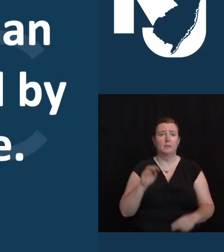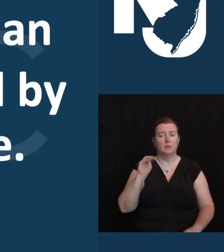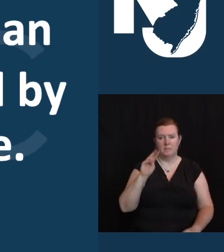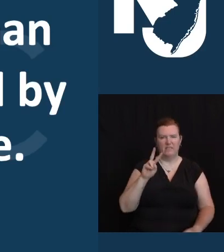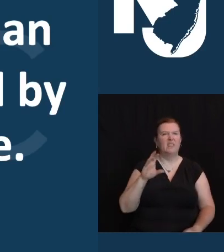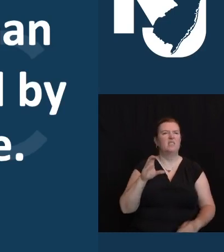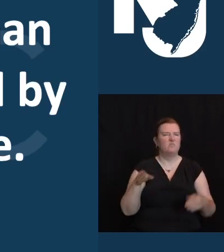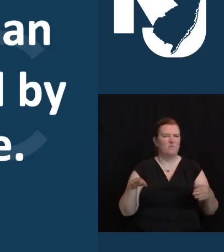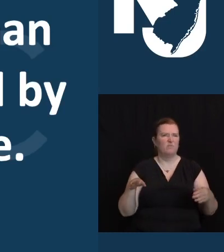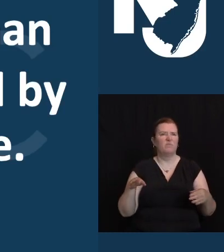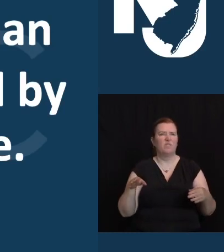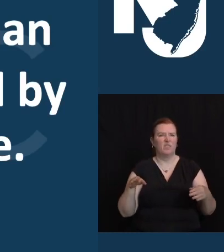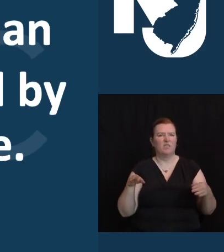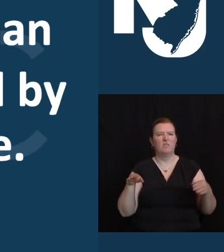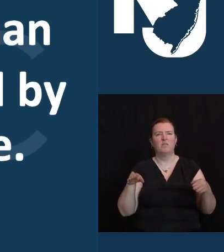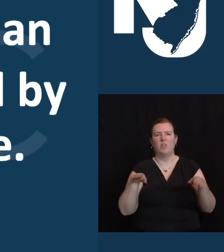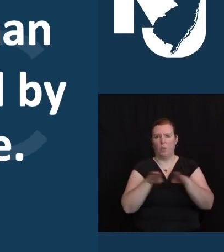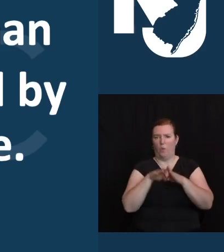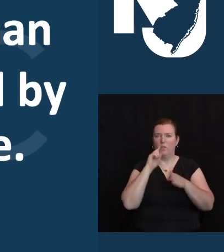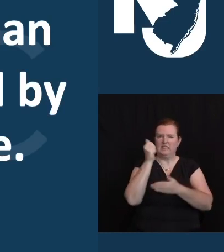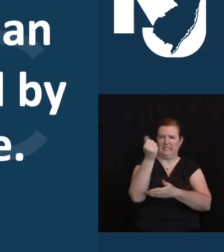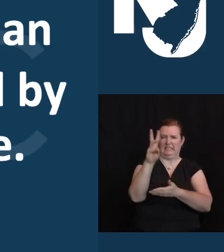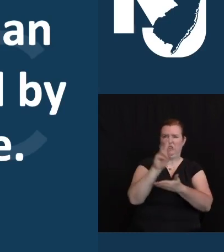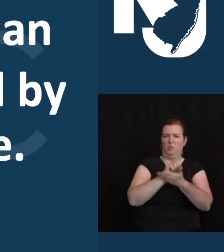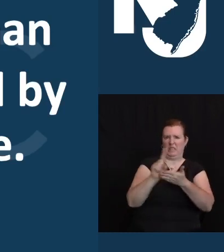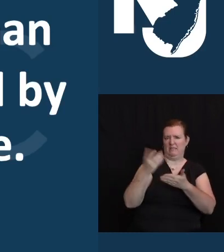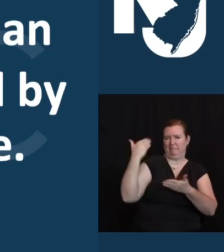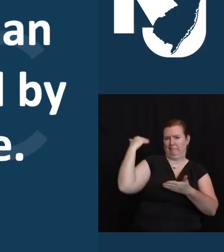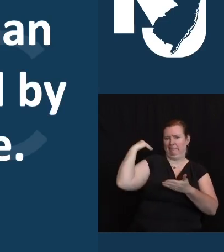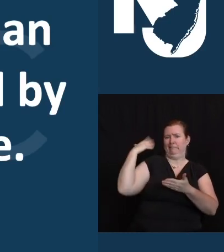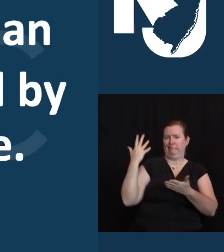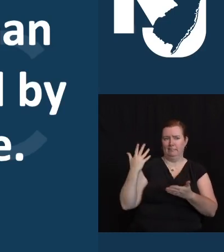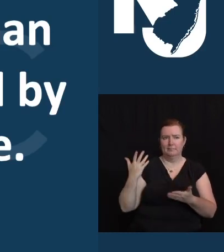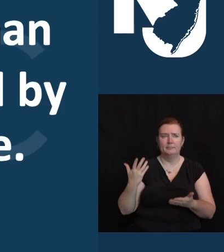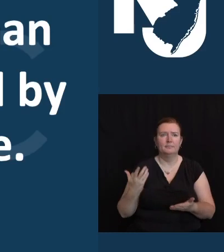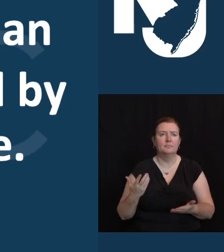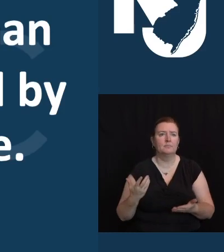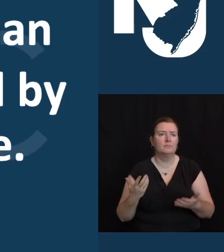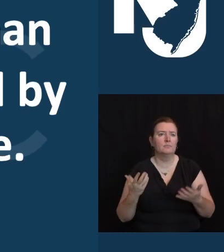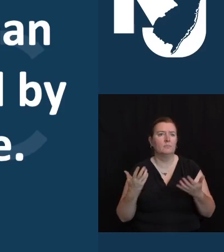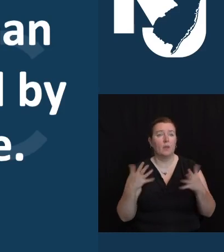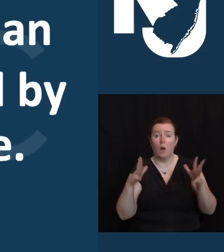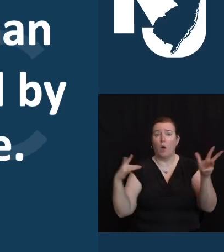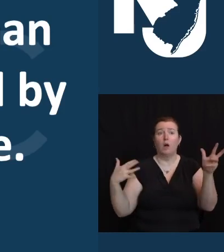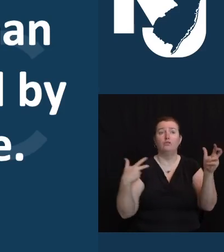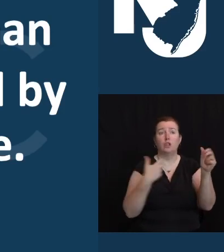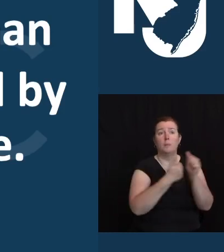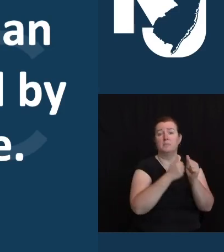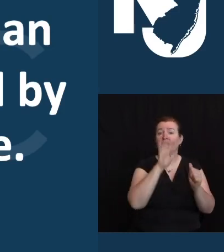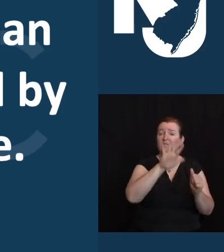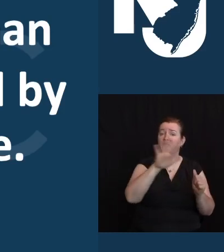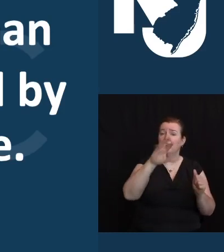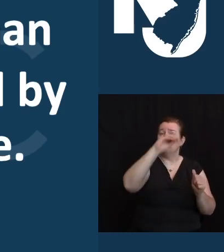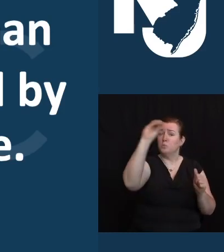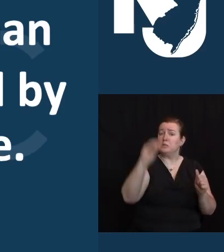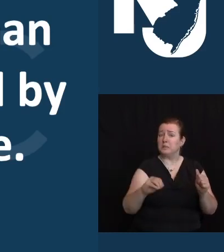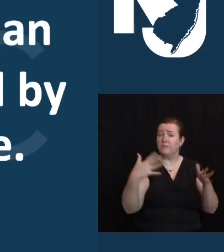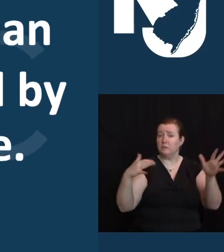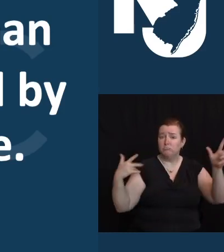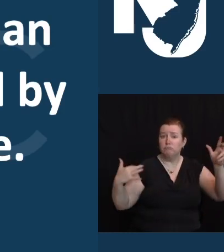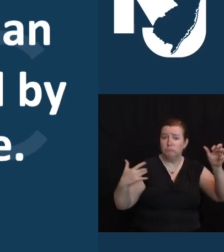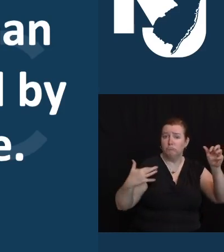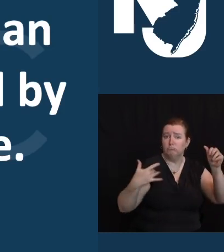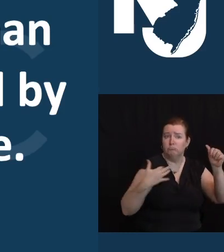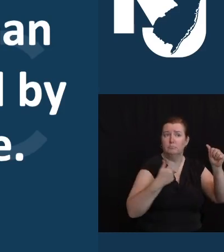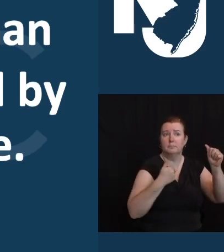approximately 16 weeks, but already roughly 55% of their total backlog has been cleared since agencies reopened to the